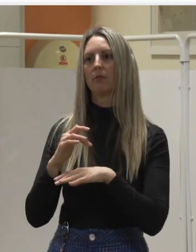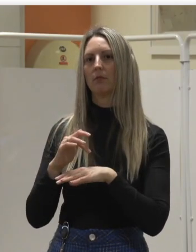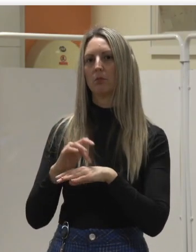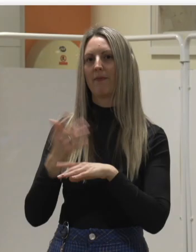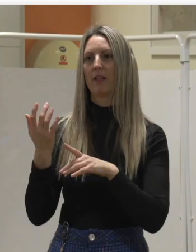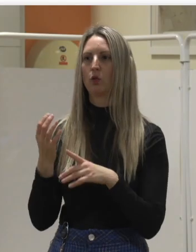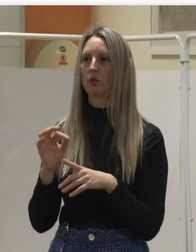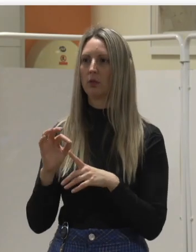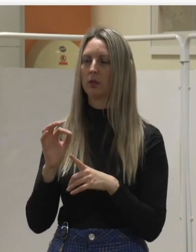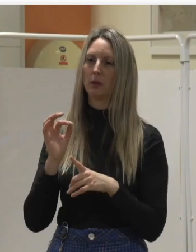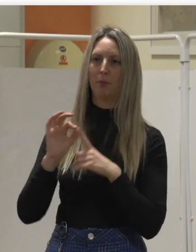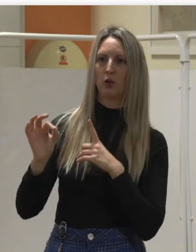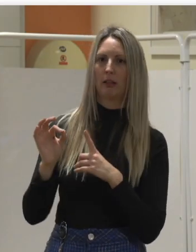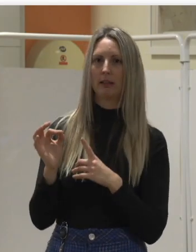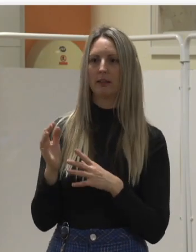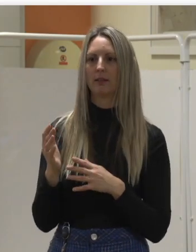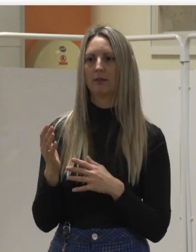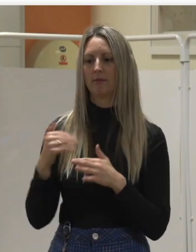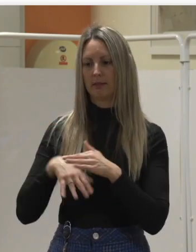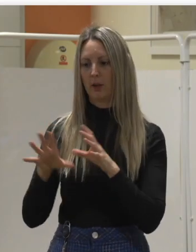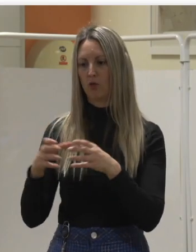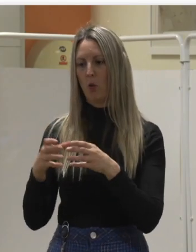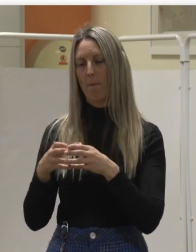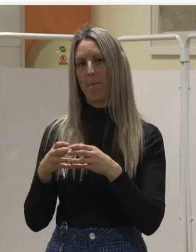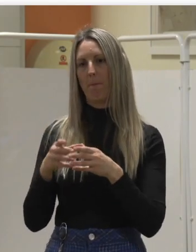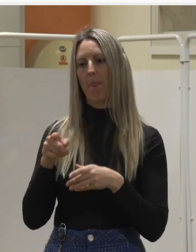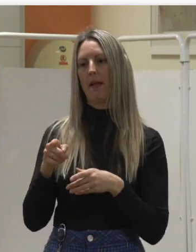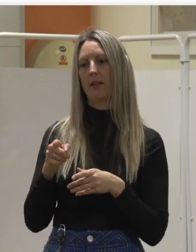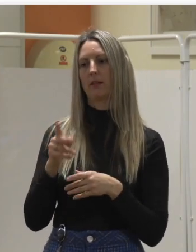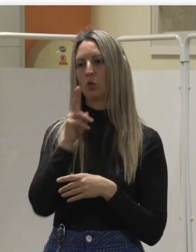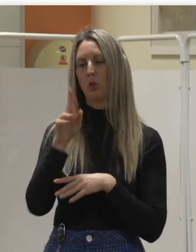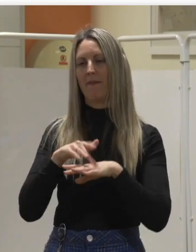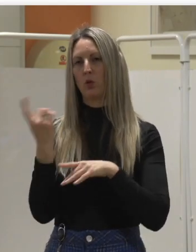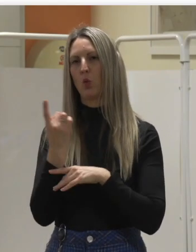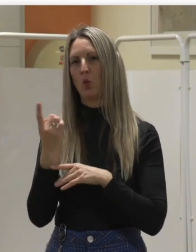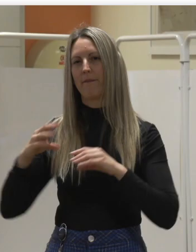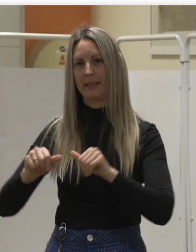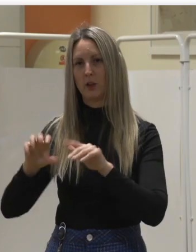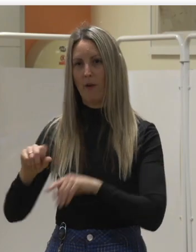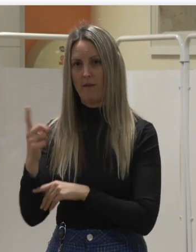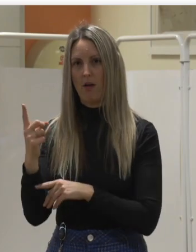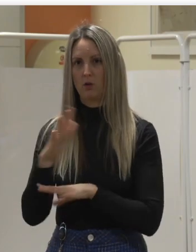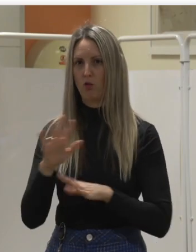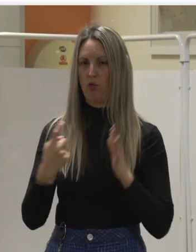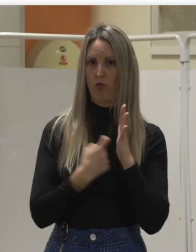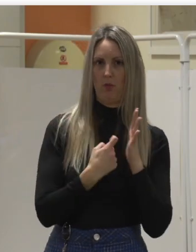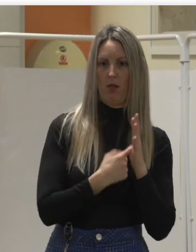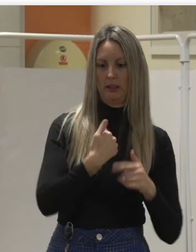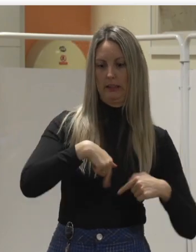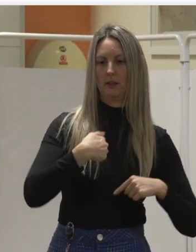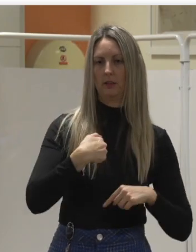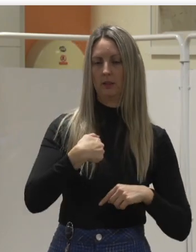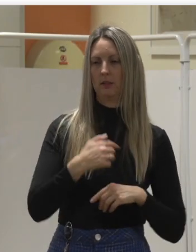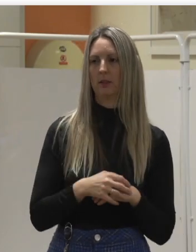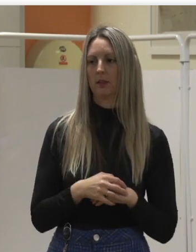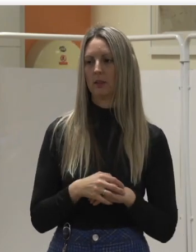by physiotherapist instead of coming to rheumatology clinic as the first port of call, and had their assessment and